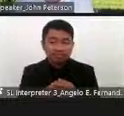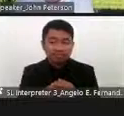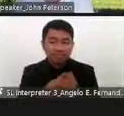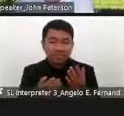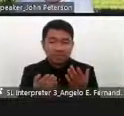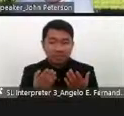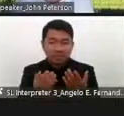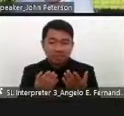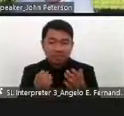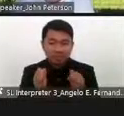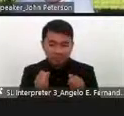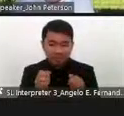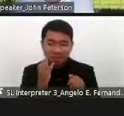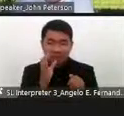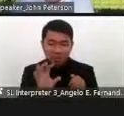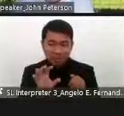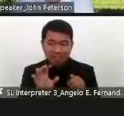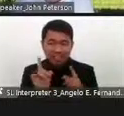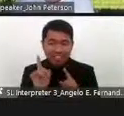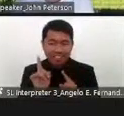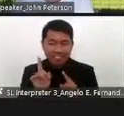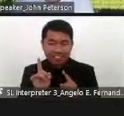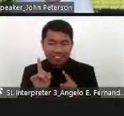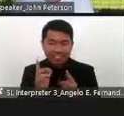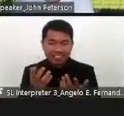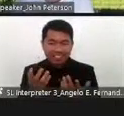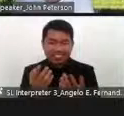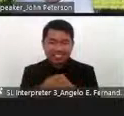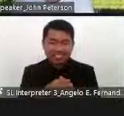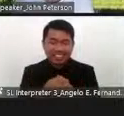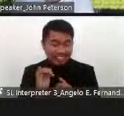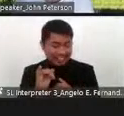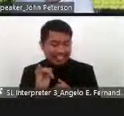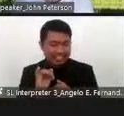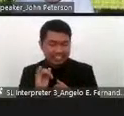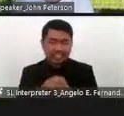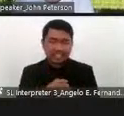Maybe she can just type in the answer.